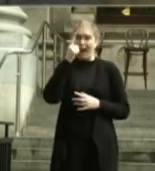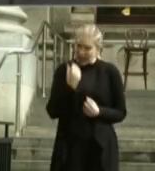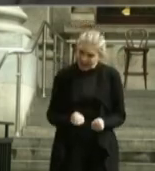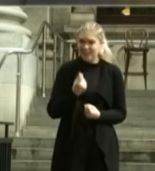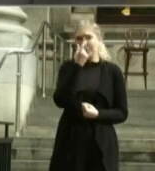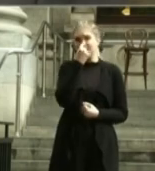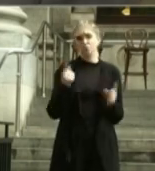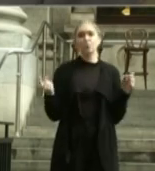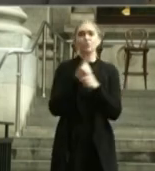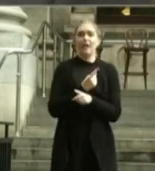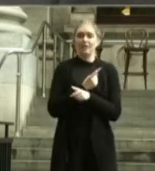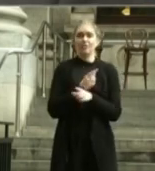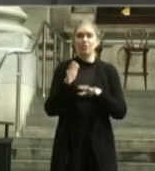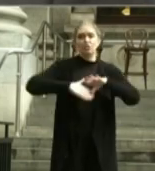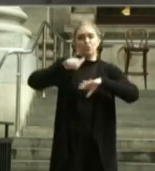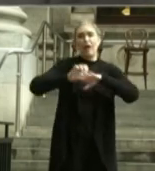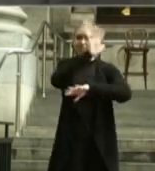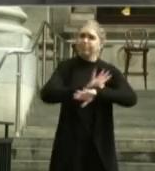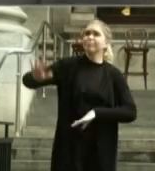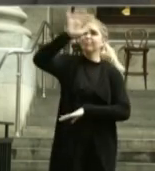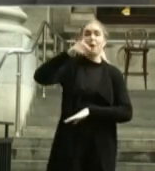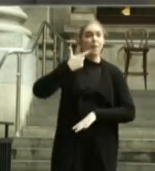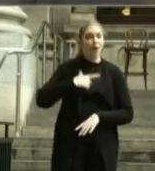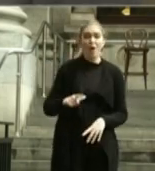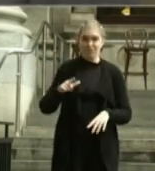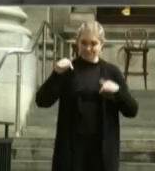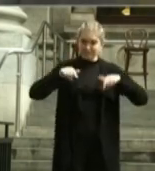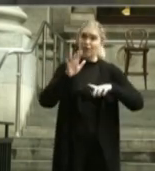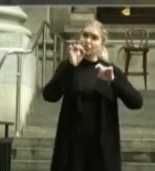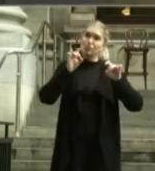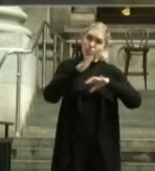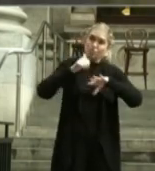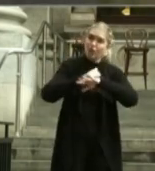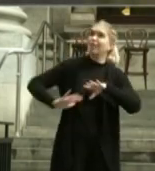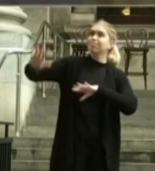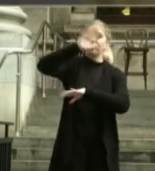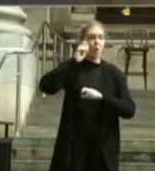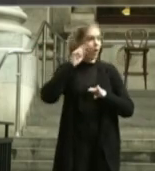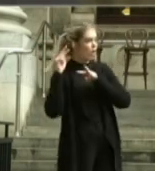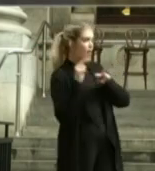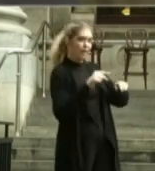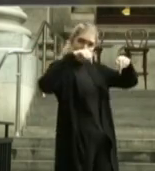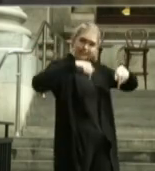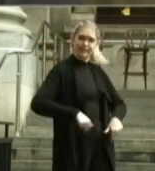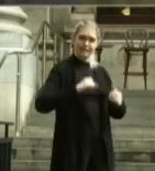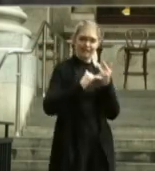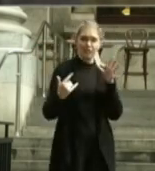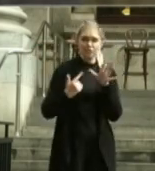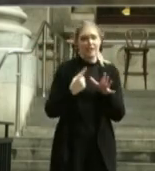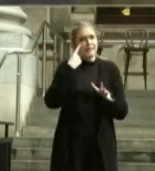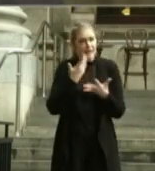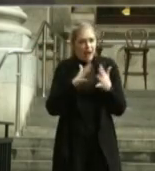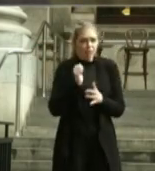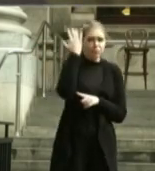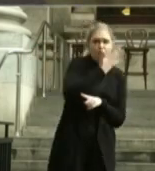Australia, because the nation will watch us reshape the way Aboriginal and non-Aboriginal South Australians work together towards